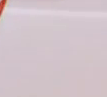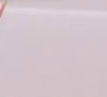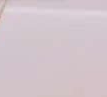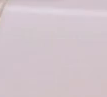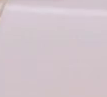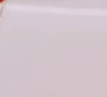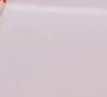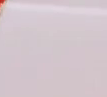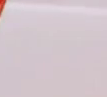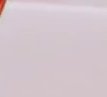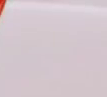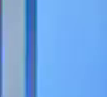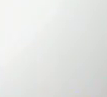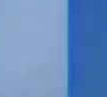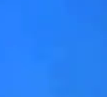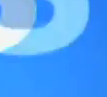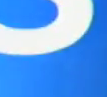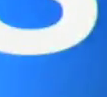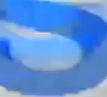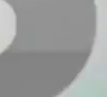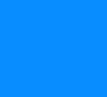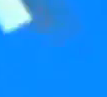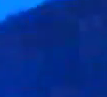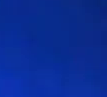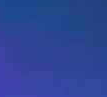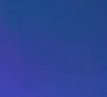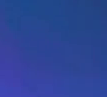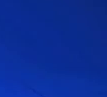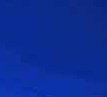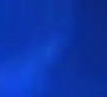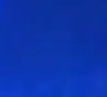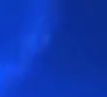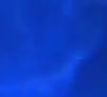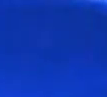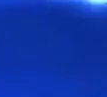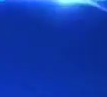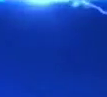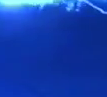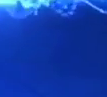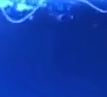This is KTN News.